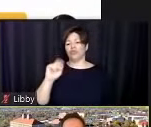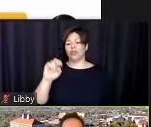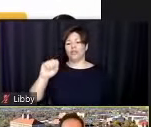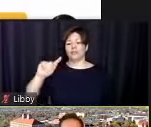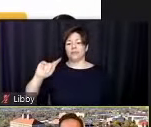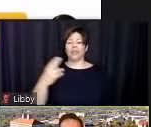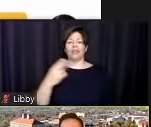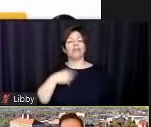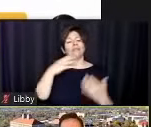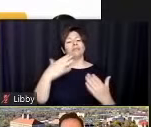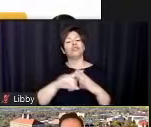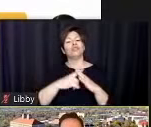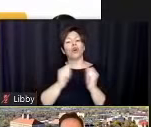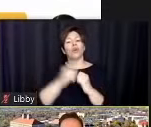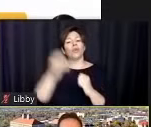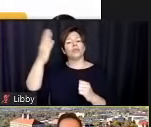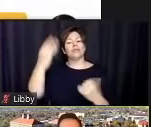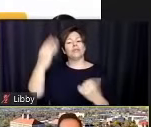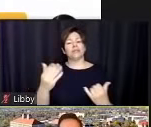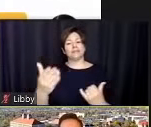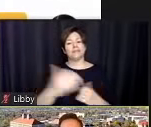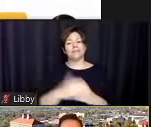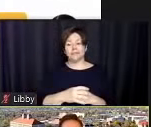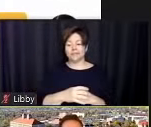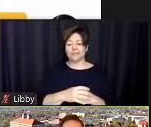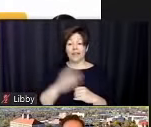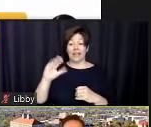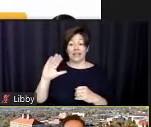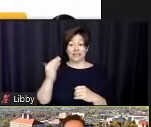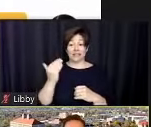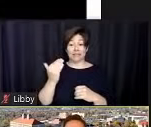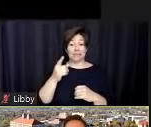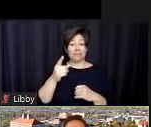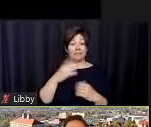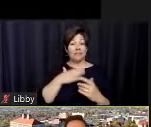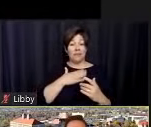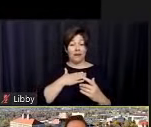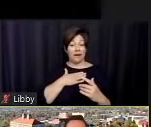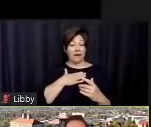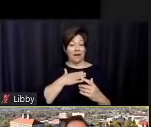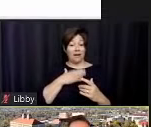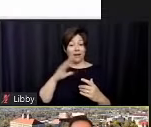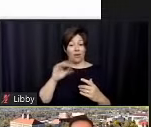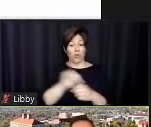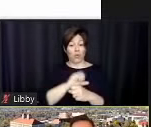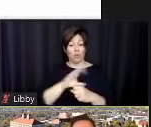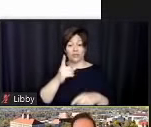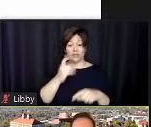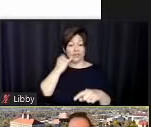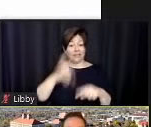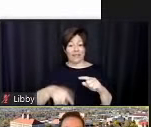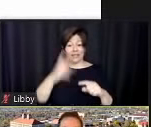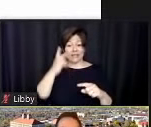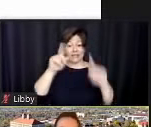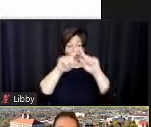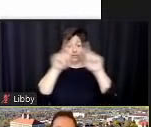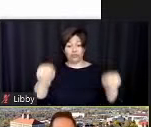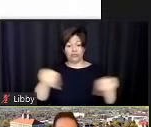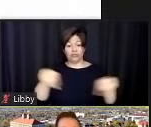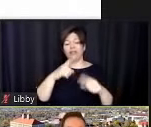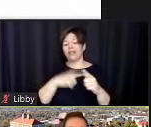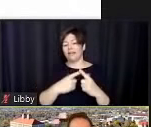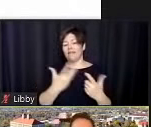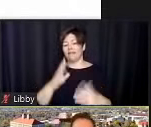gonna get started with the presentation here. And unless I hear from my colleagues that folks cannot see the screen, I'm gonna assume that